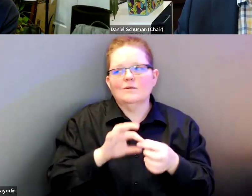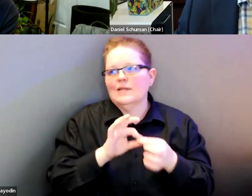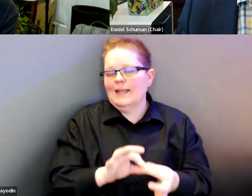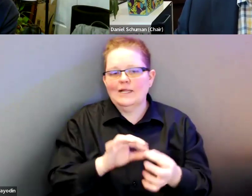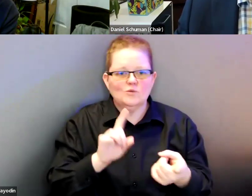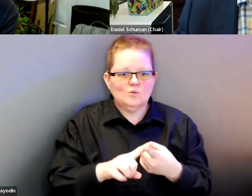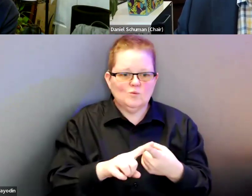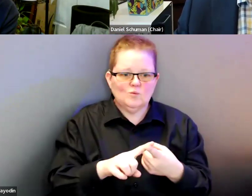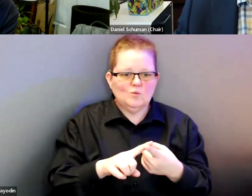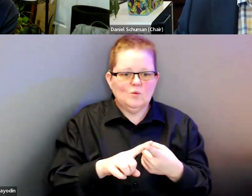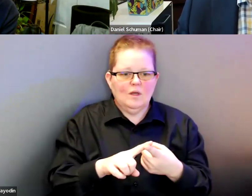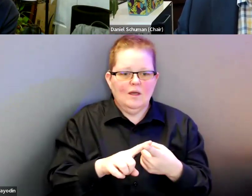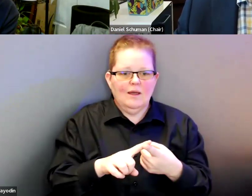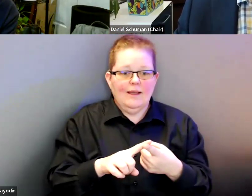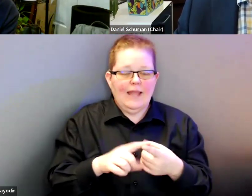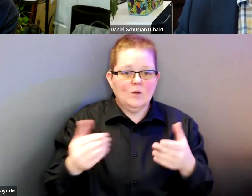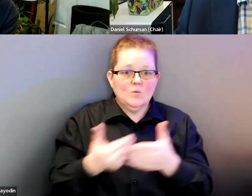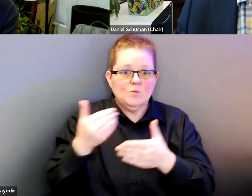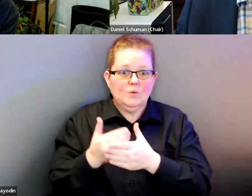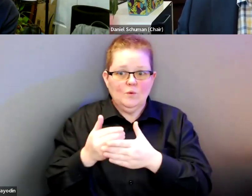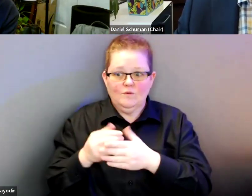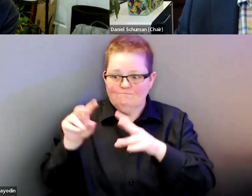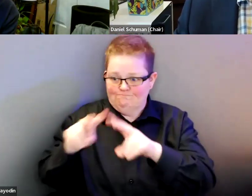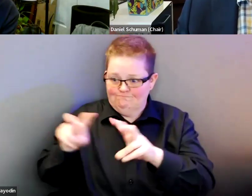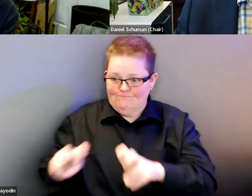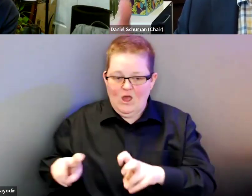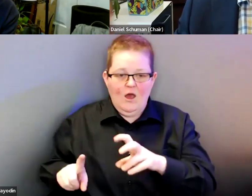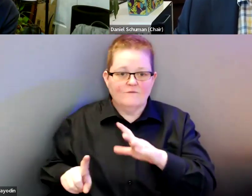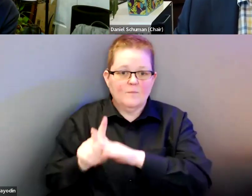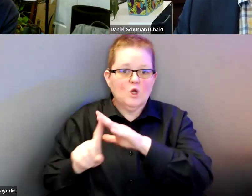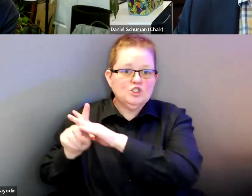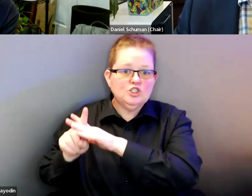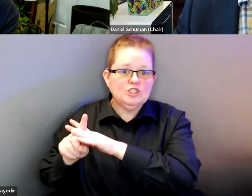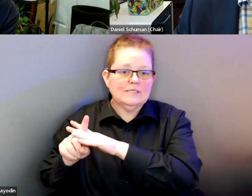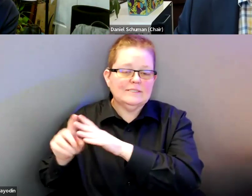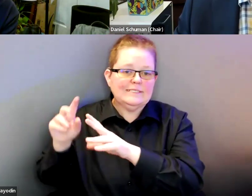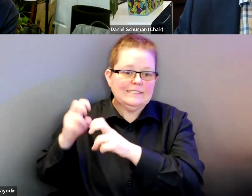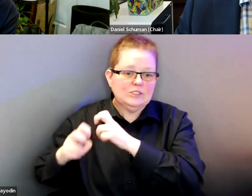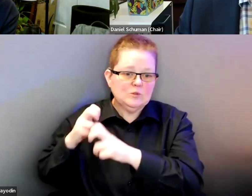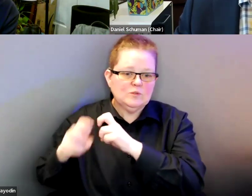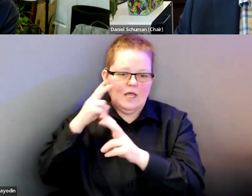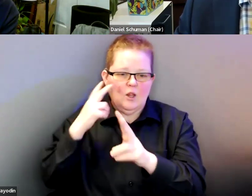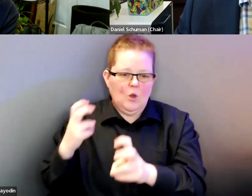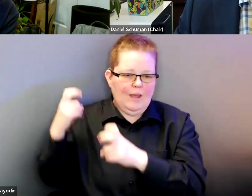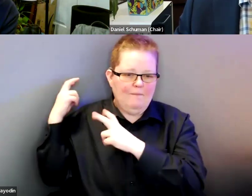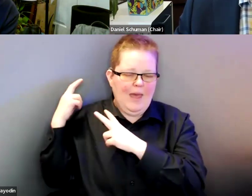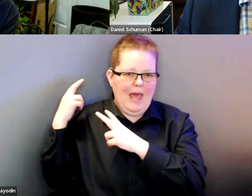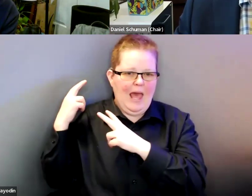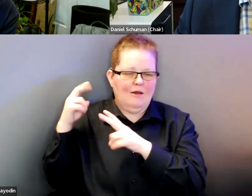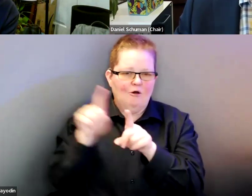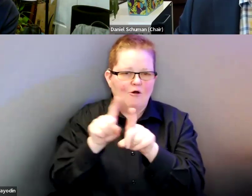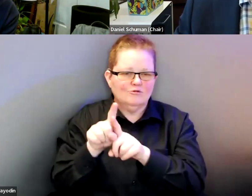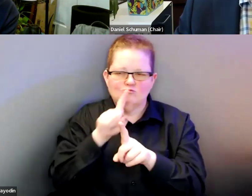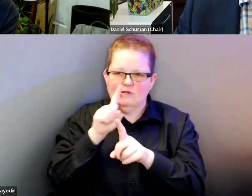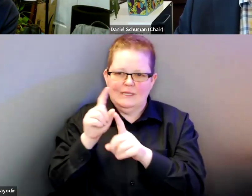certainly like the oversight of like emerging issues and looking back, like the look back to me lines up really nicely with